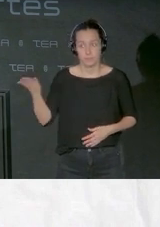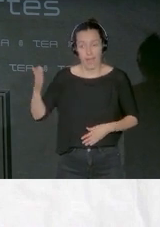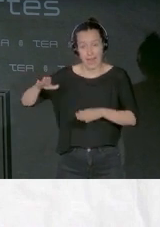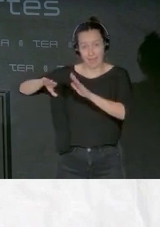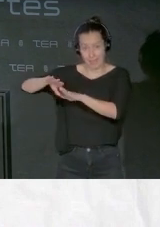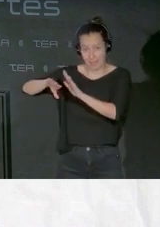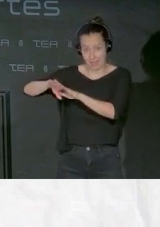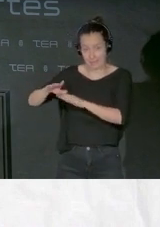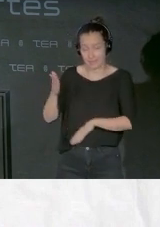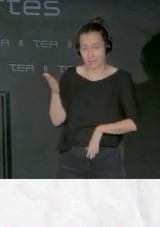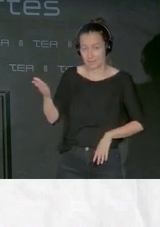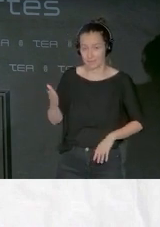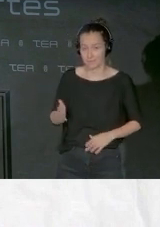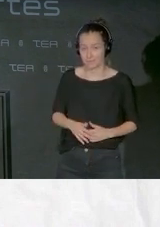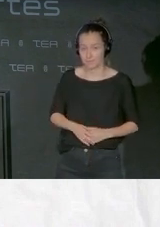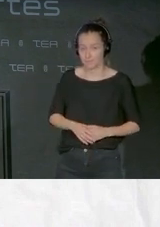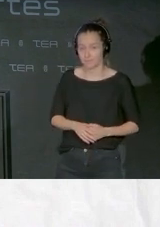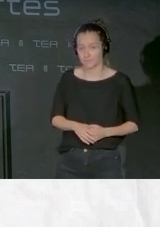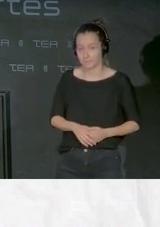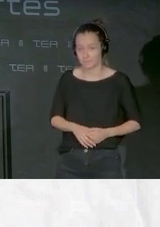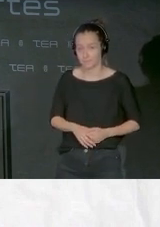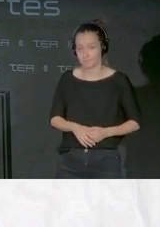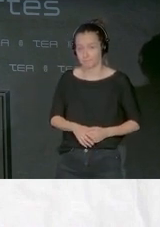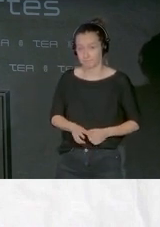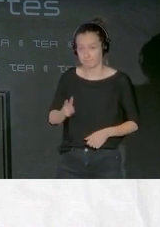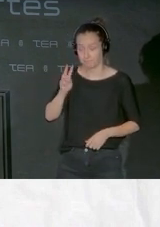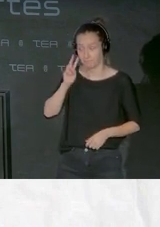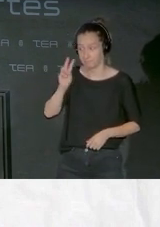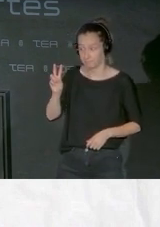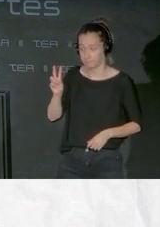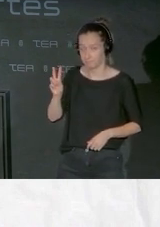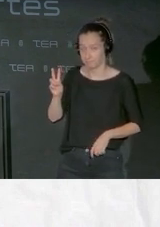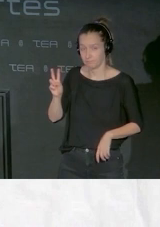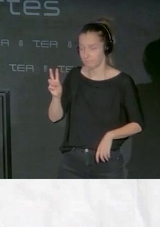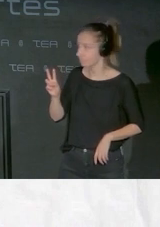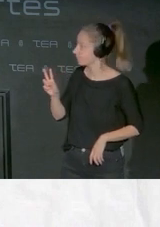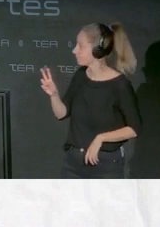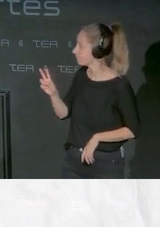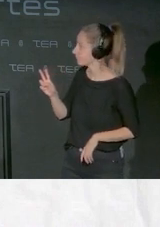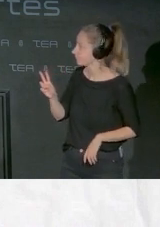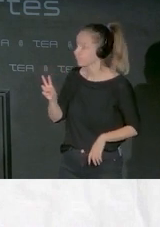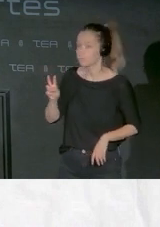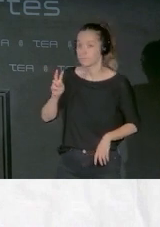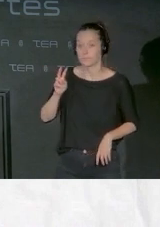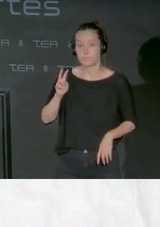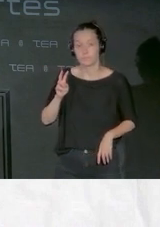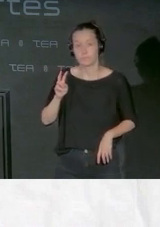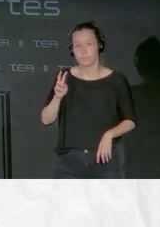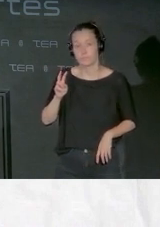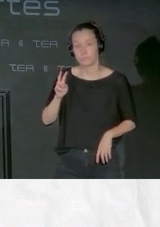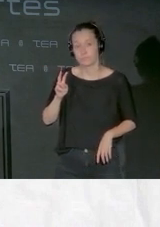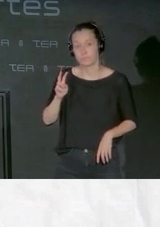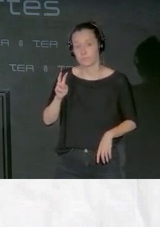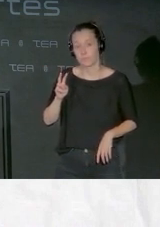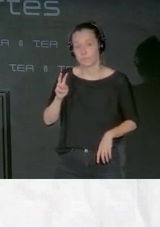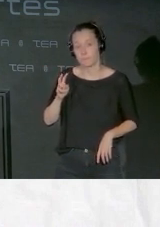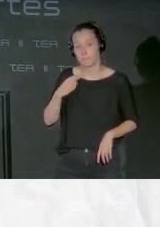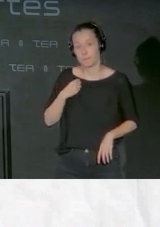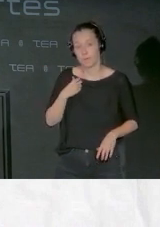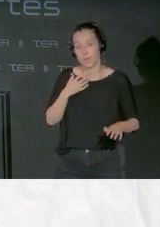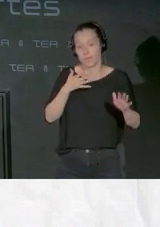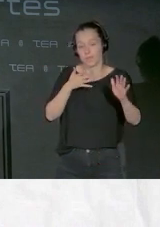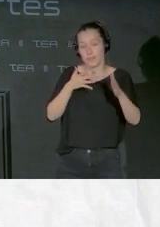how the Court of Justice of the EU has defined video games, so including both the software dimension, but also its unique